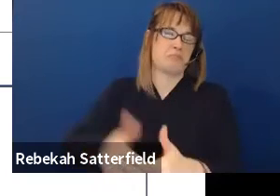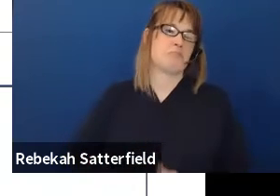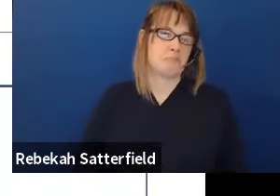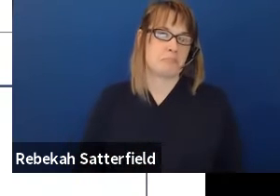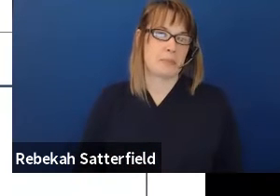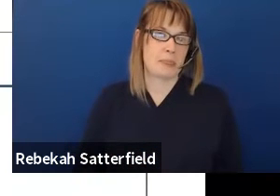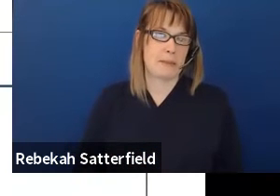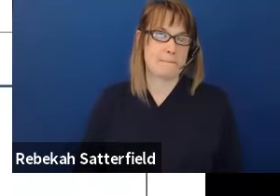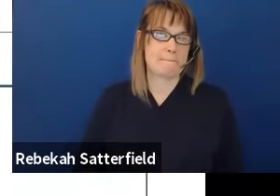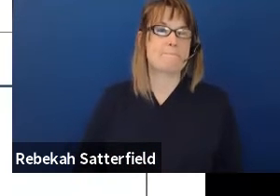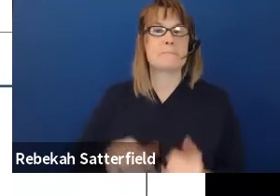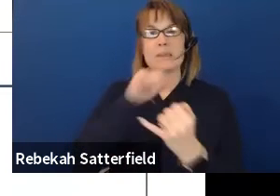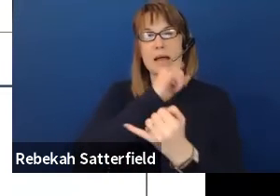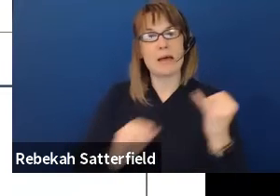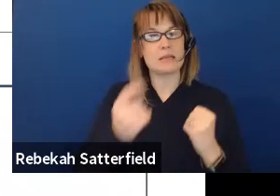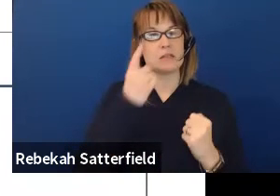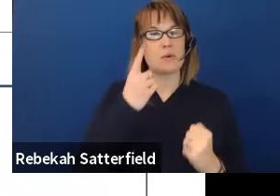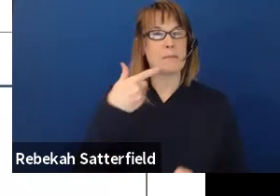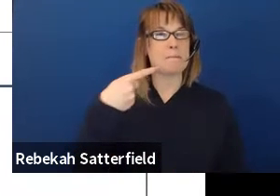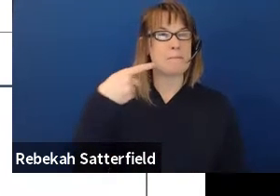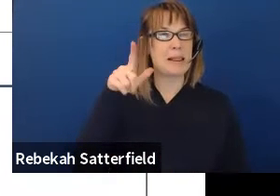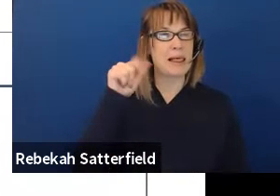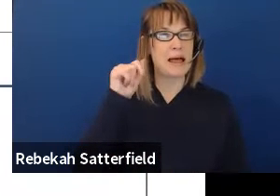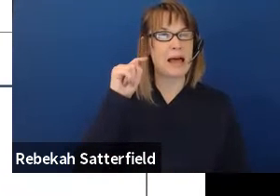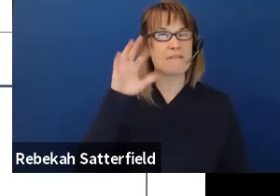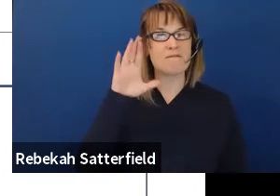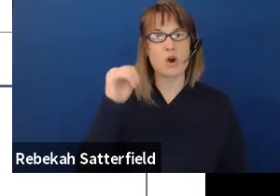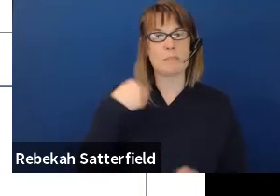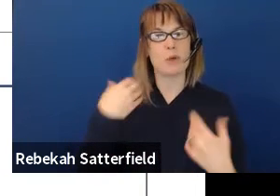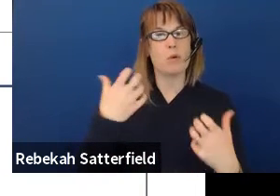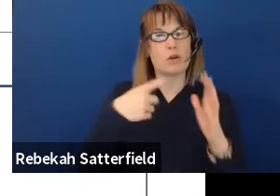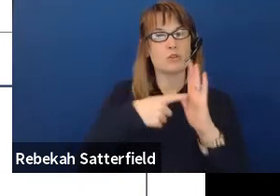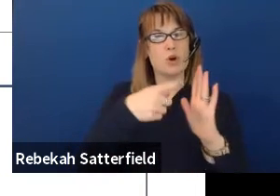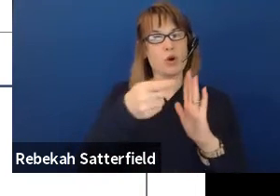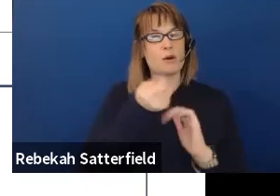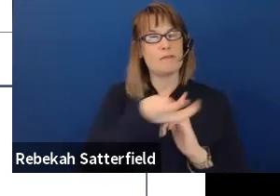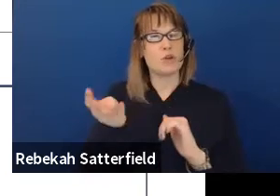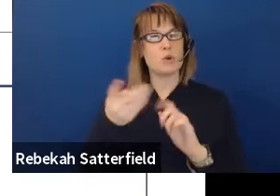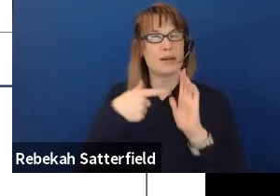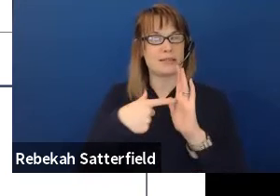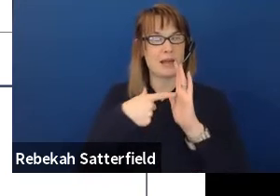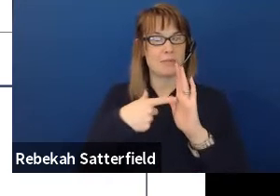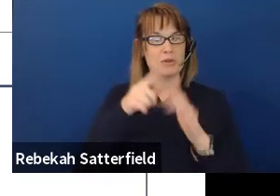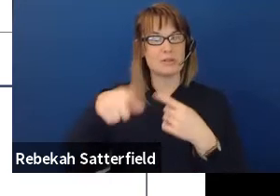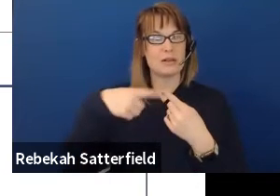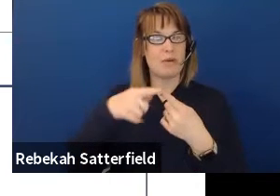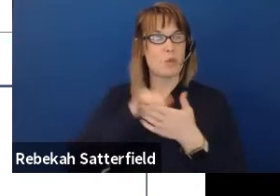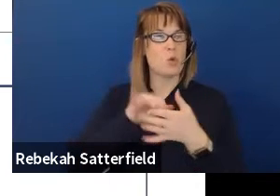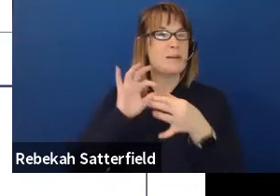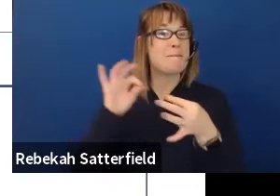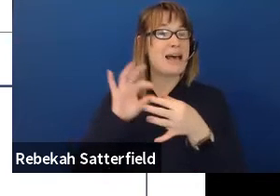Okay, and then on the last slide of the platform, wanted to show you all just a couple examples of